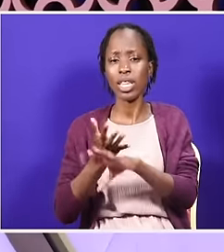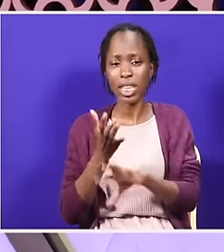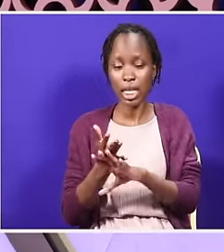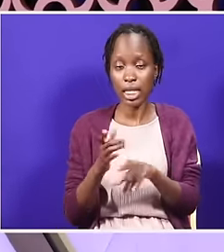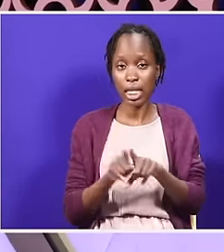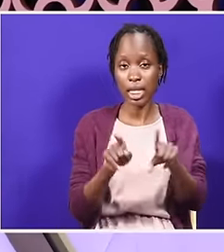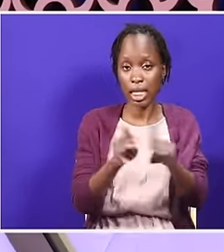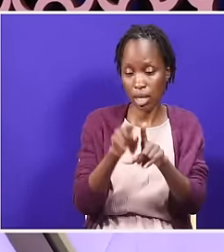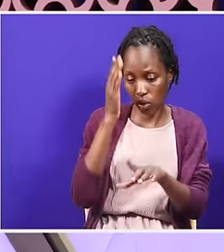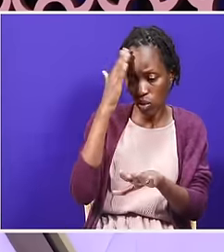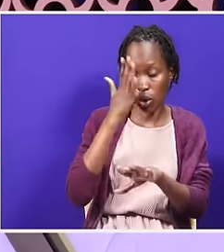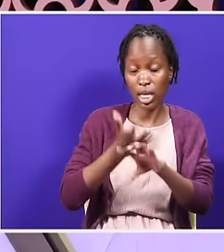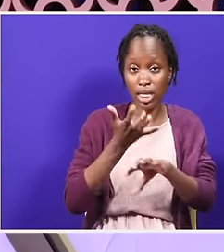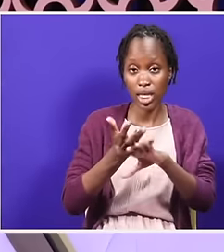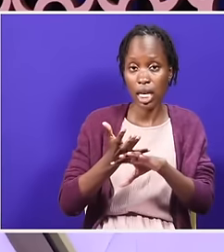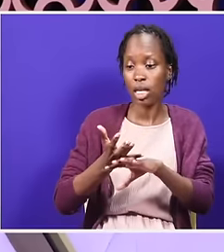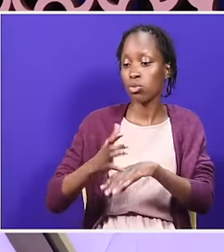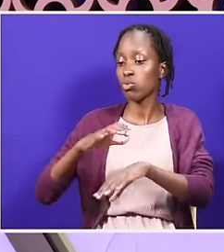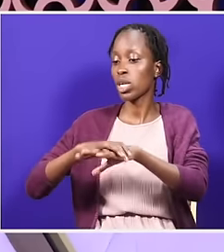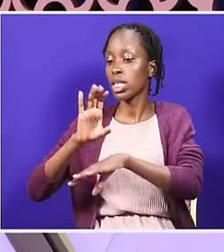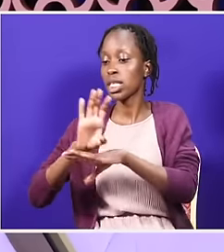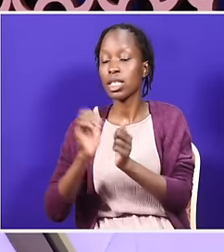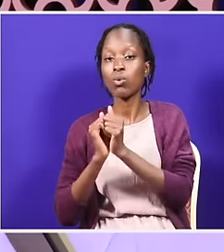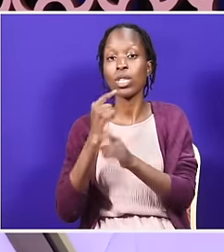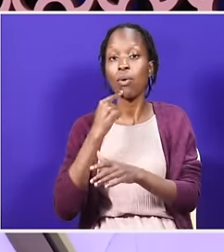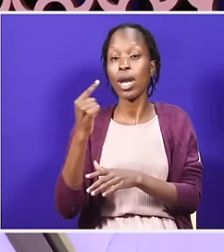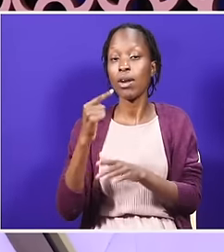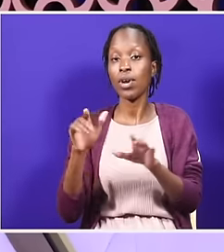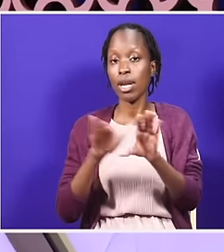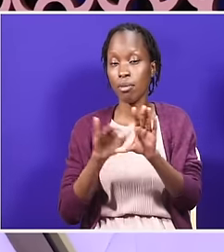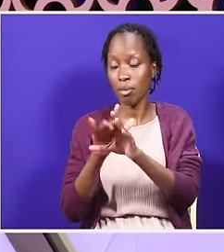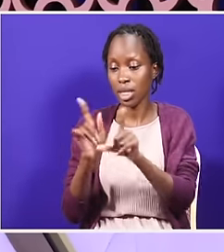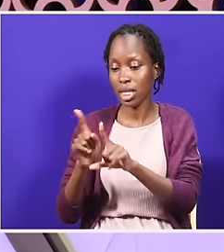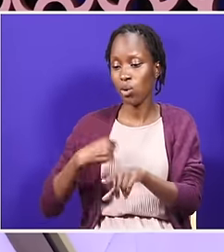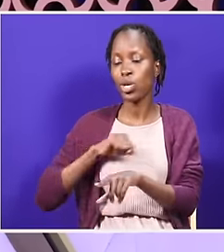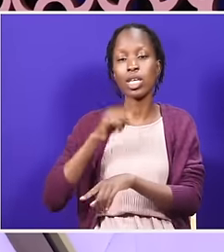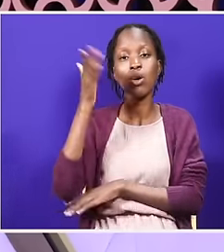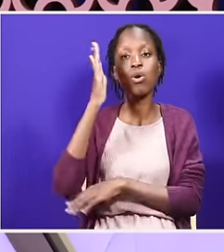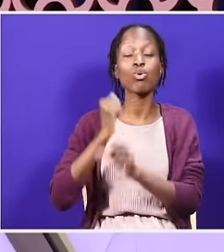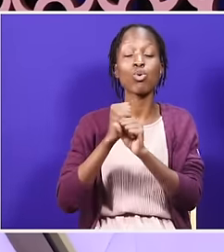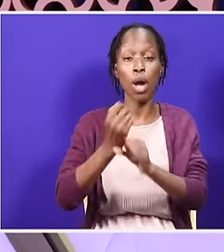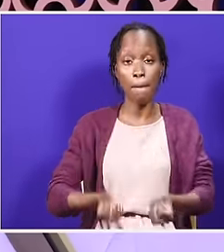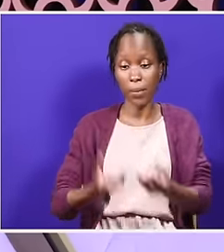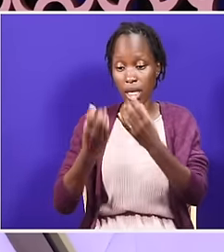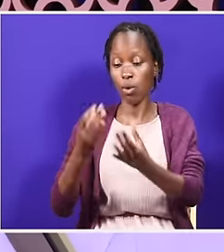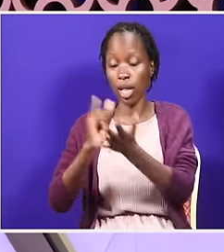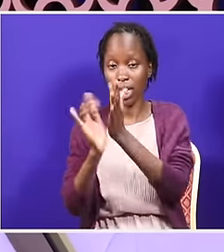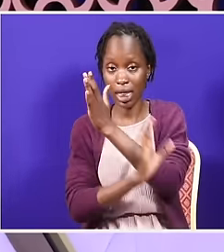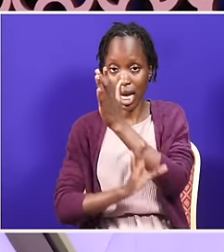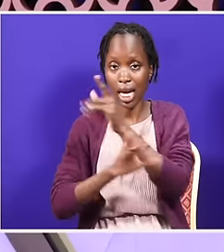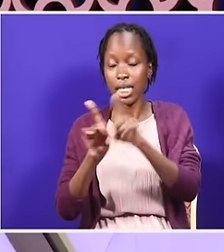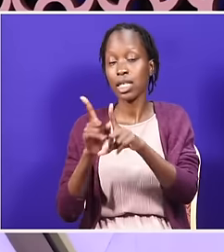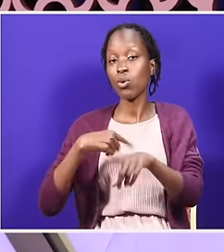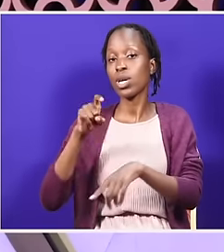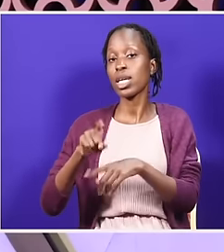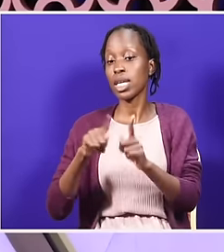so hard to get a church over 100 people in it. Mm. And we really need breakthrough. We need a team of